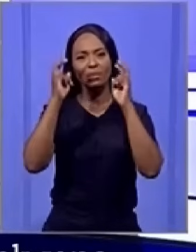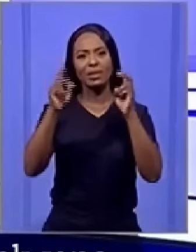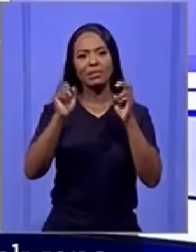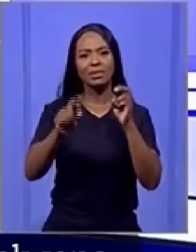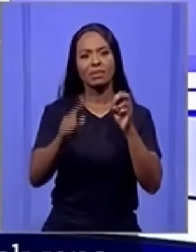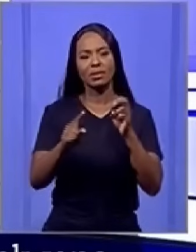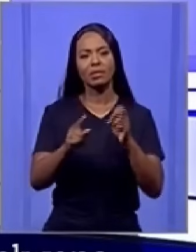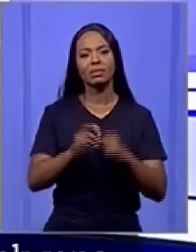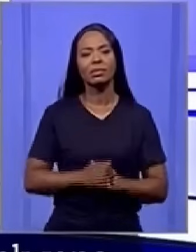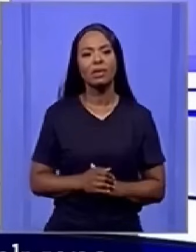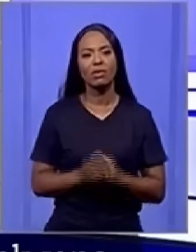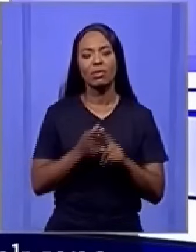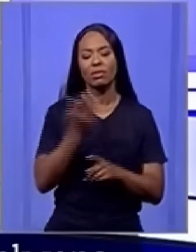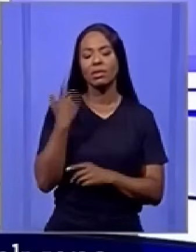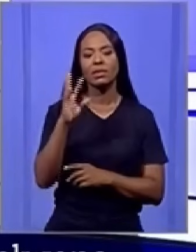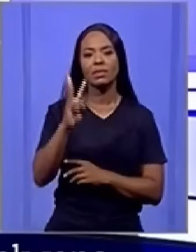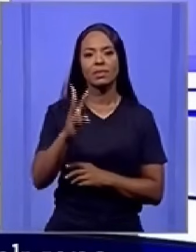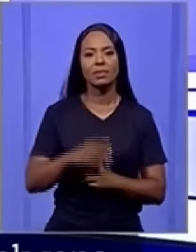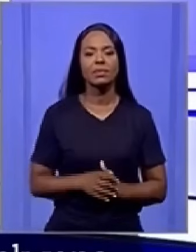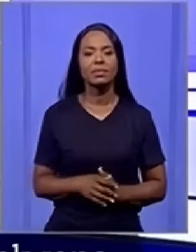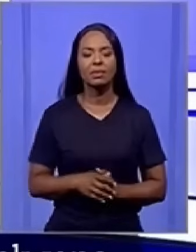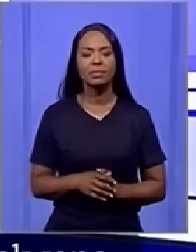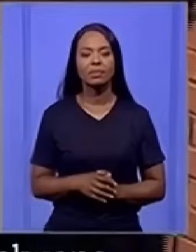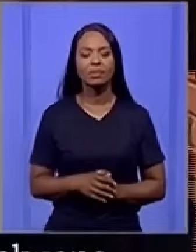moiša sekolong ka Labone.